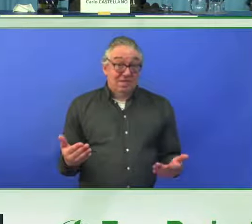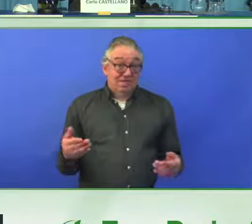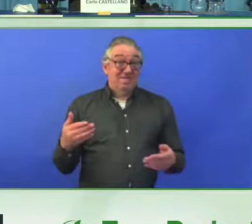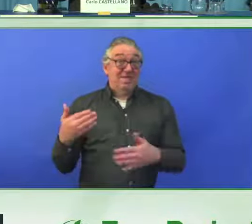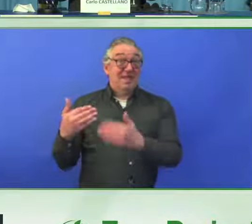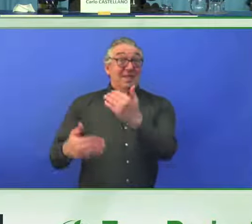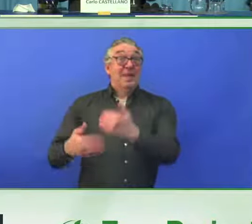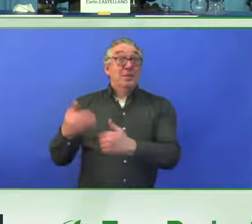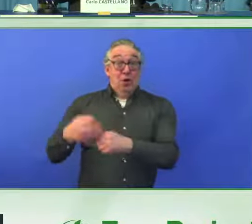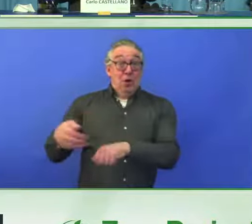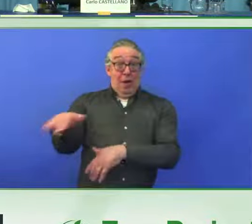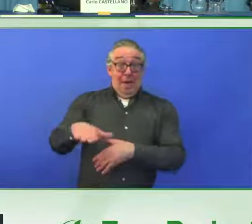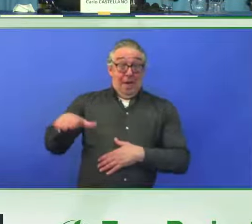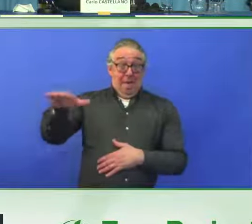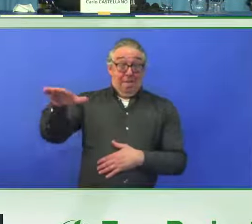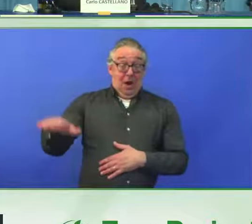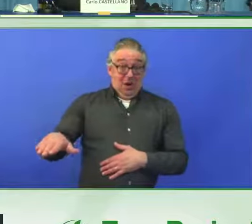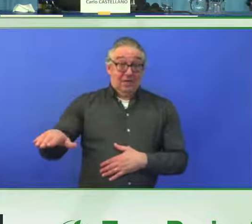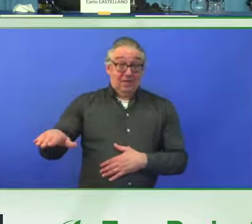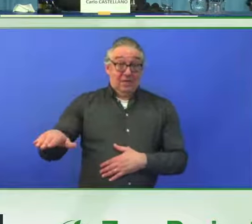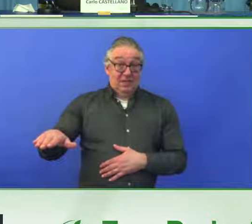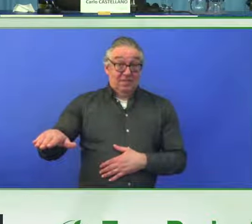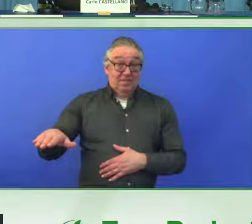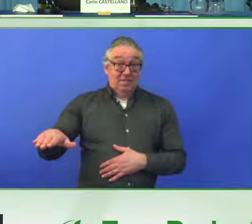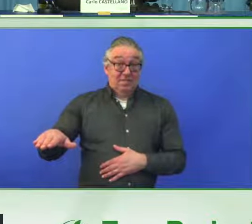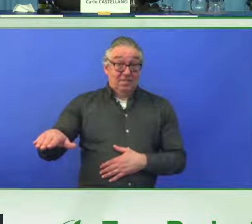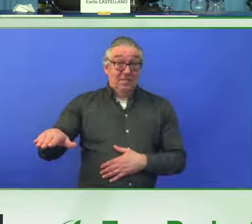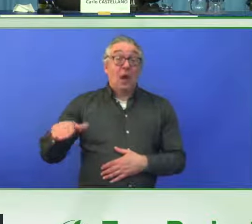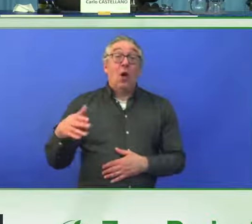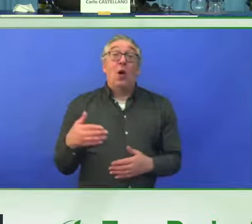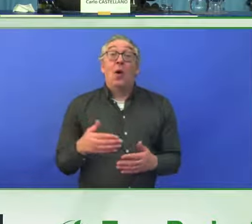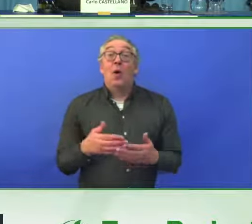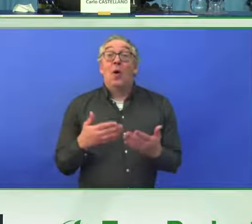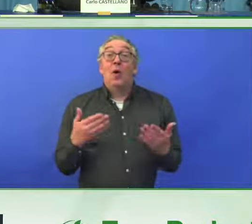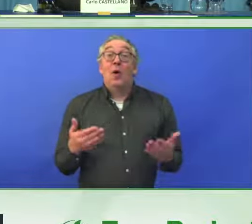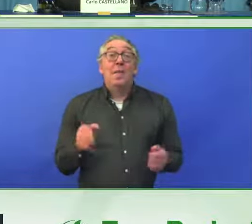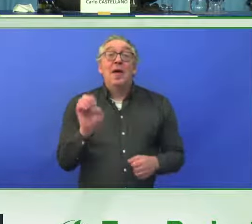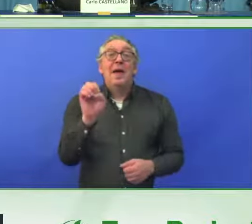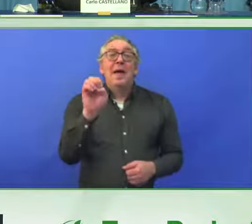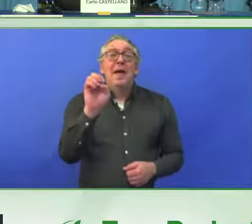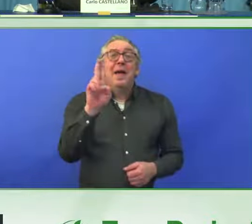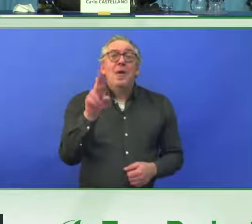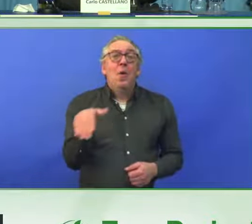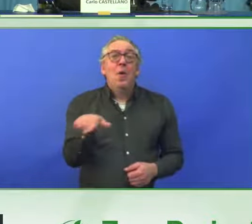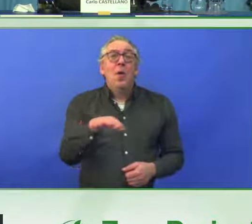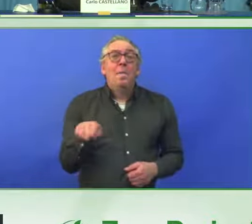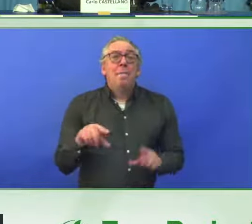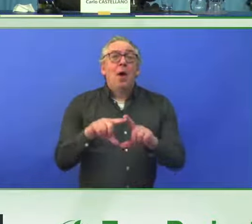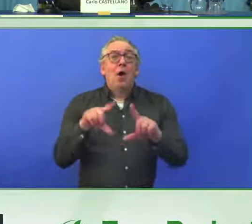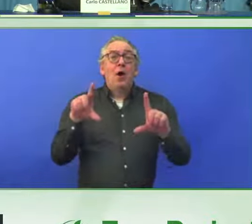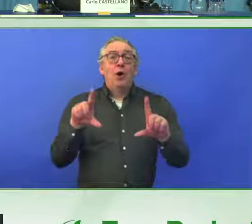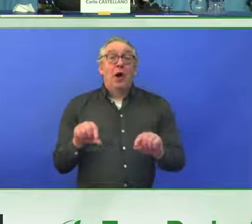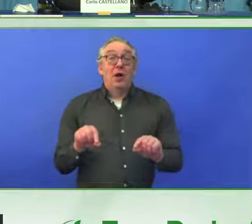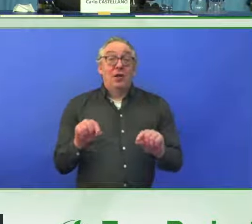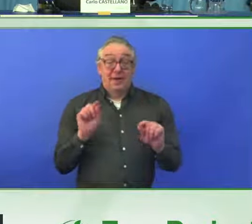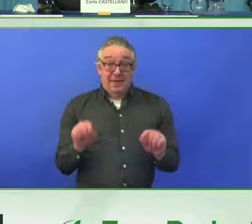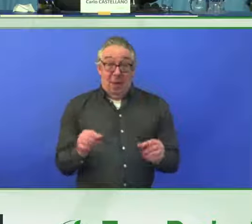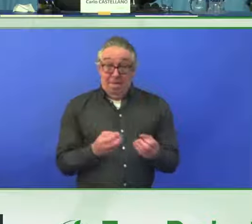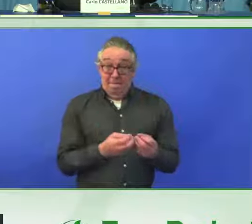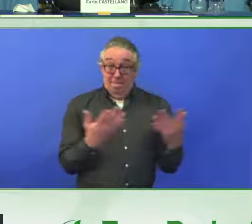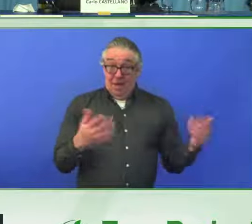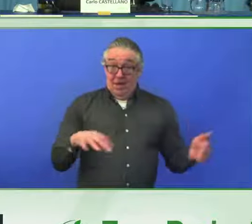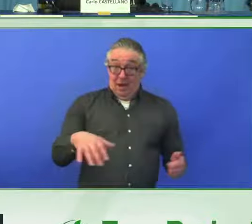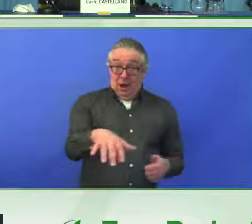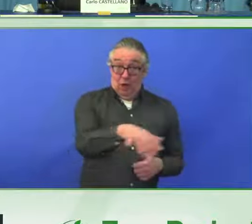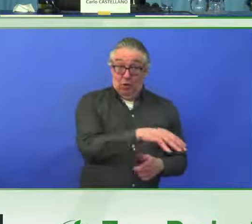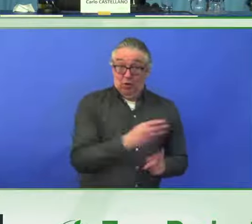the EU parking card, the fact that we give, and this is a common use in more countries, not only the Latin one where we